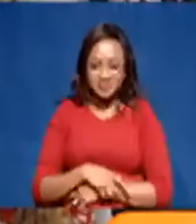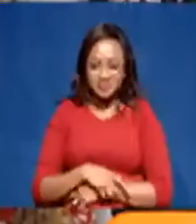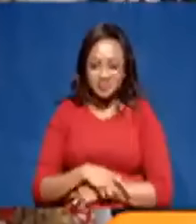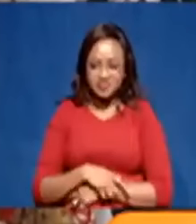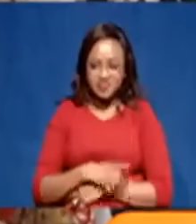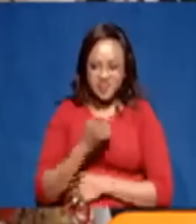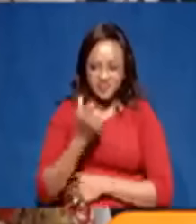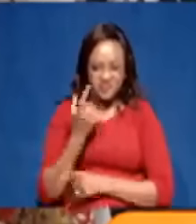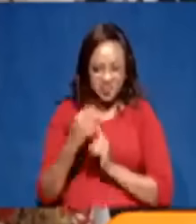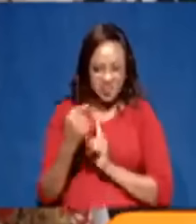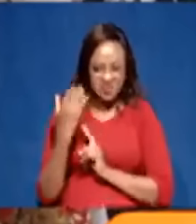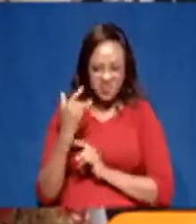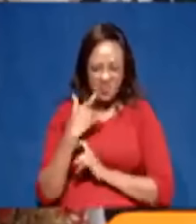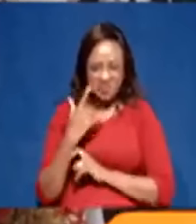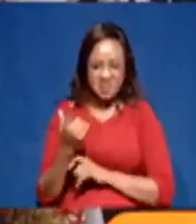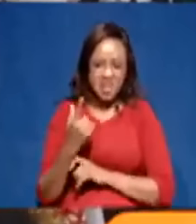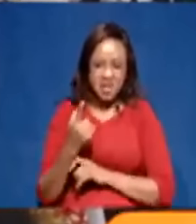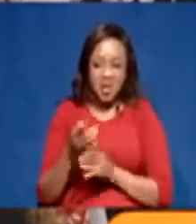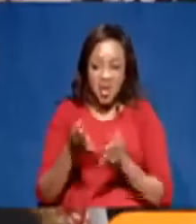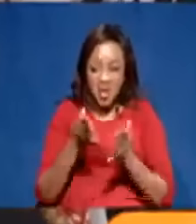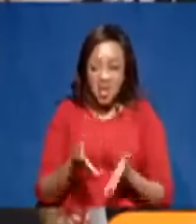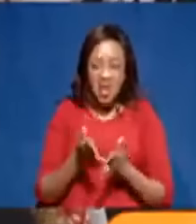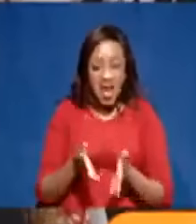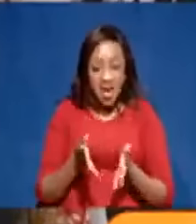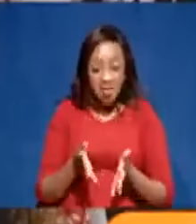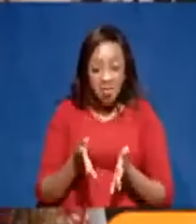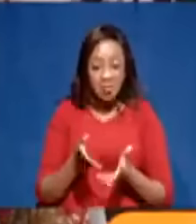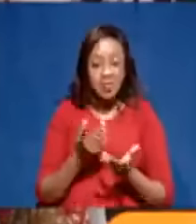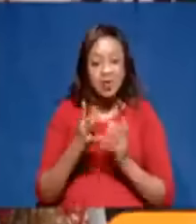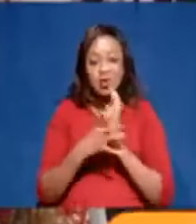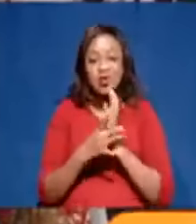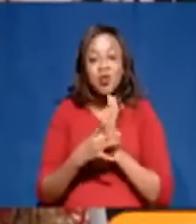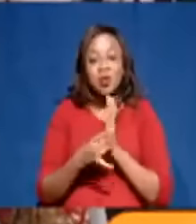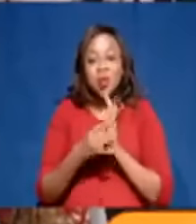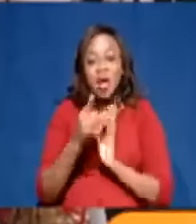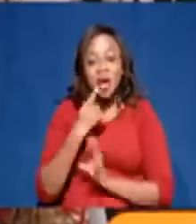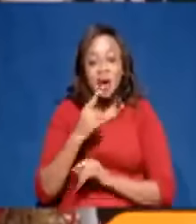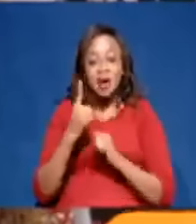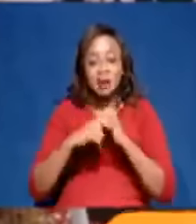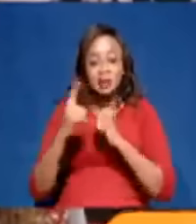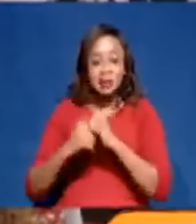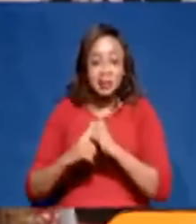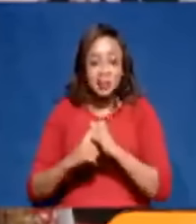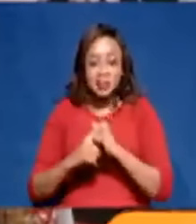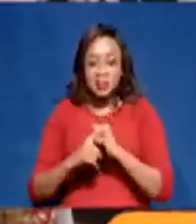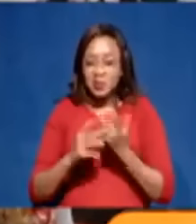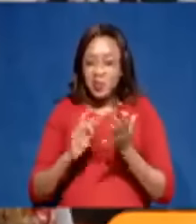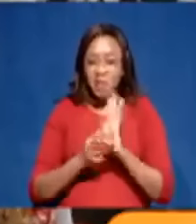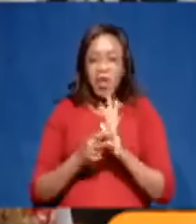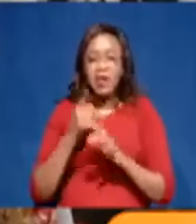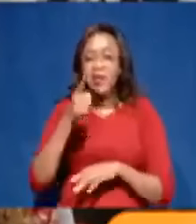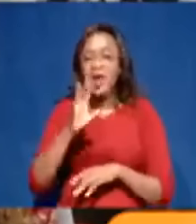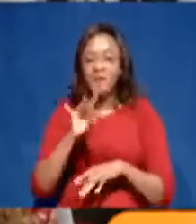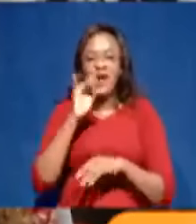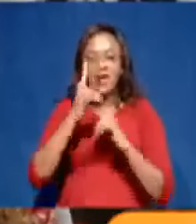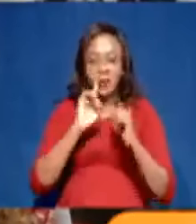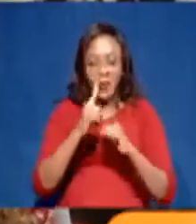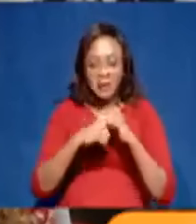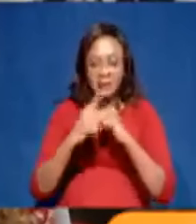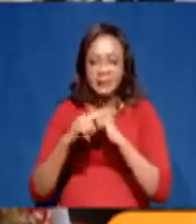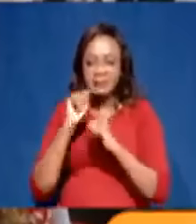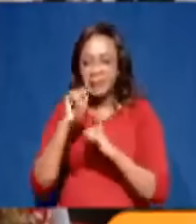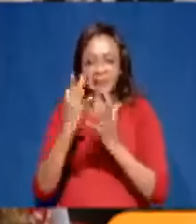some few years back ilikuwa 100. Saa hii kama tu leo ina trend na 166. Na ni ile wanasema kwa bodu kifika huko unaipata iko 166 na